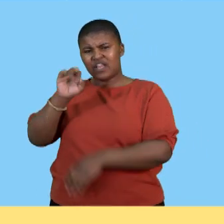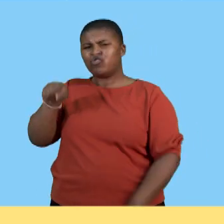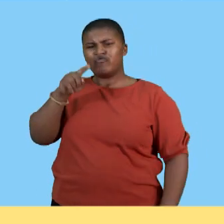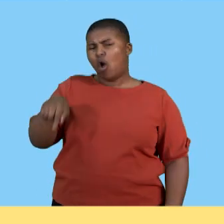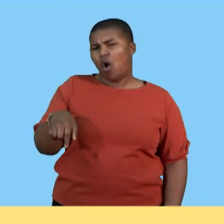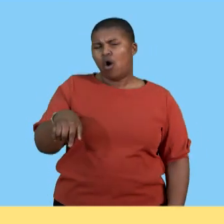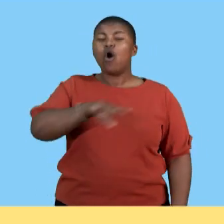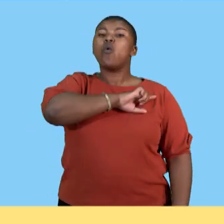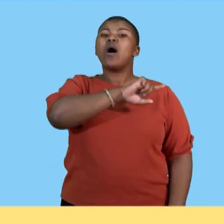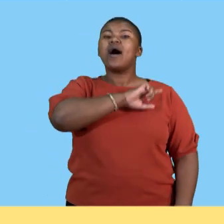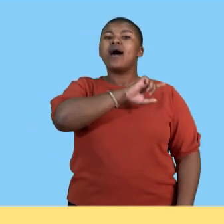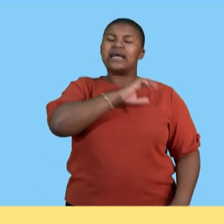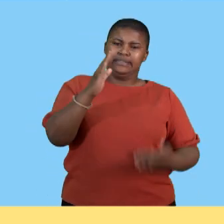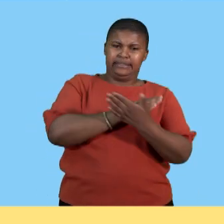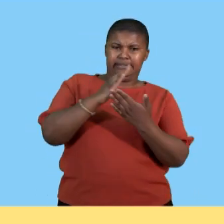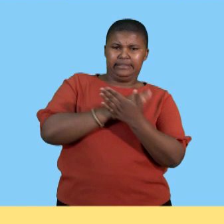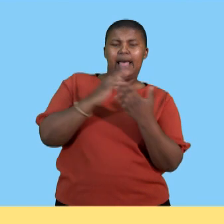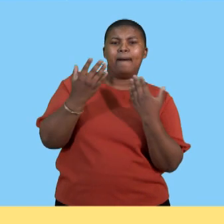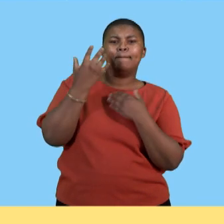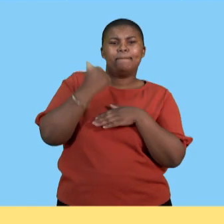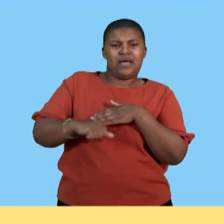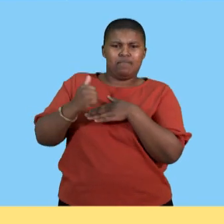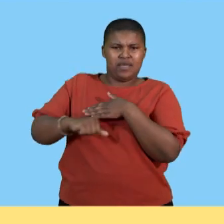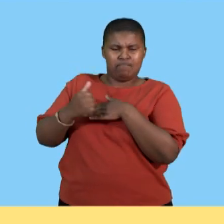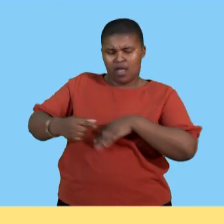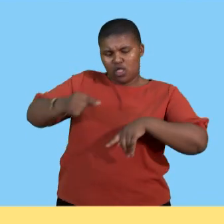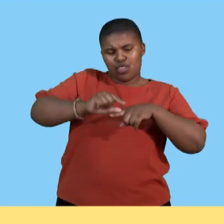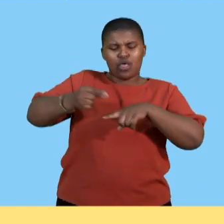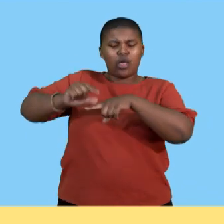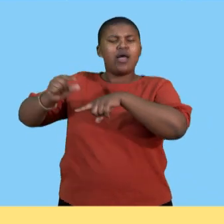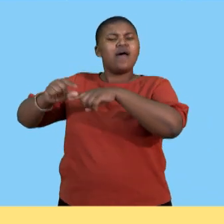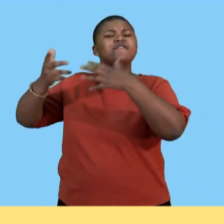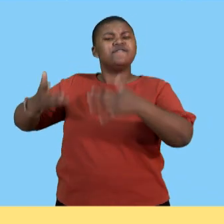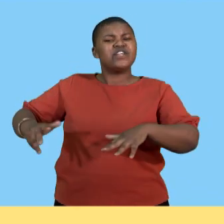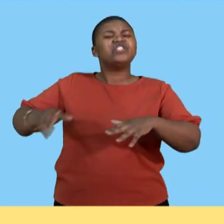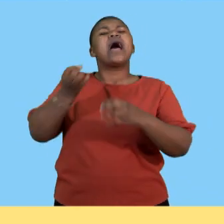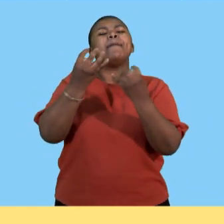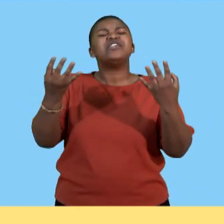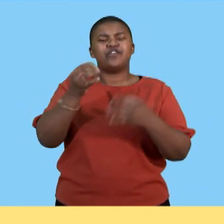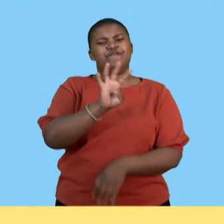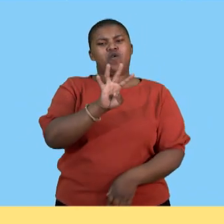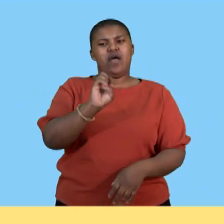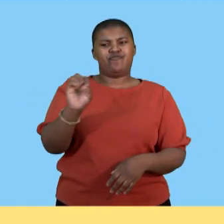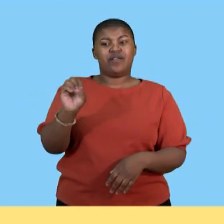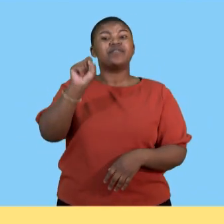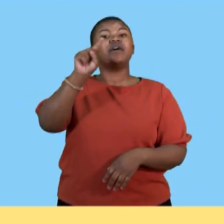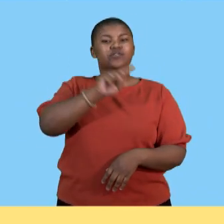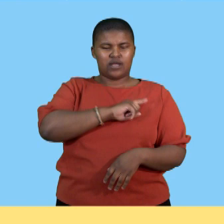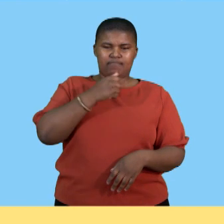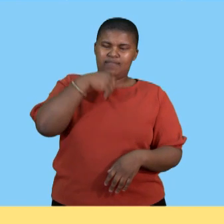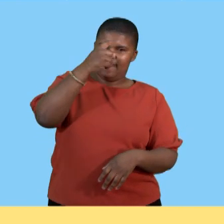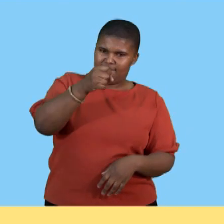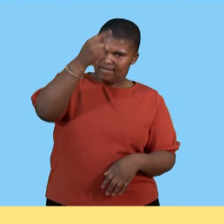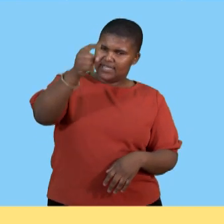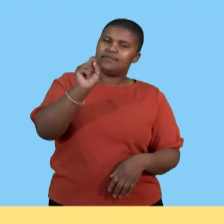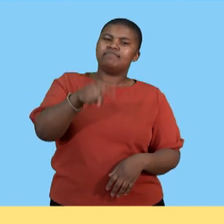wrong because some of the months have received an increase of 400 per month. So first I must take